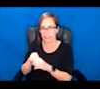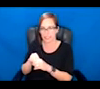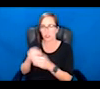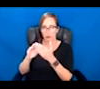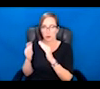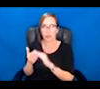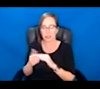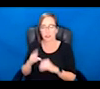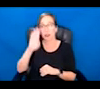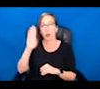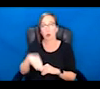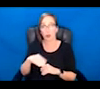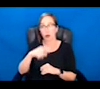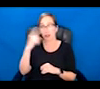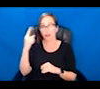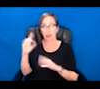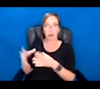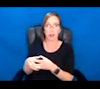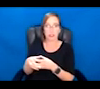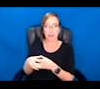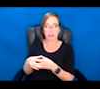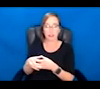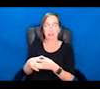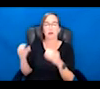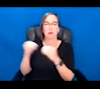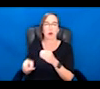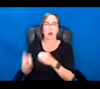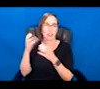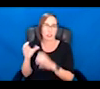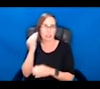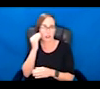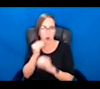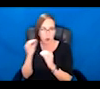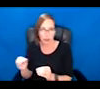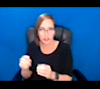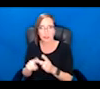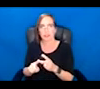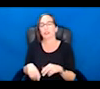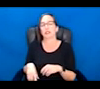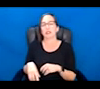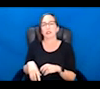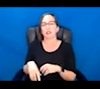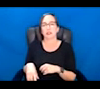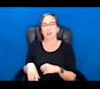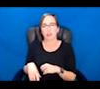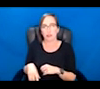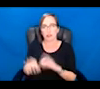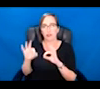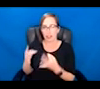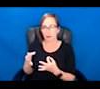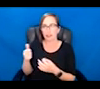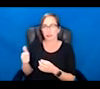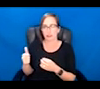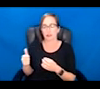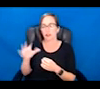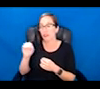We know that African Americans are 40% more likely to be homeless. African American families are 50% more likely to be homeless than white